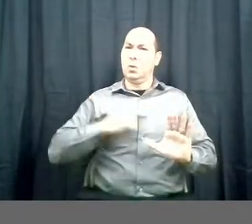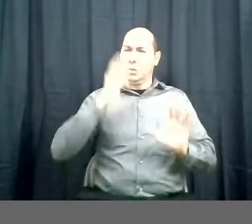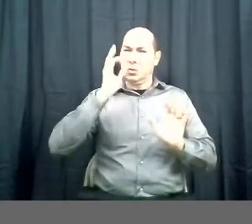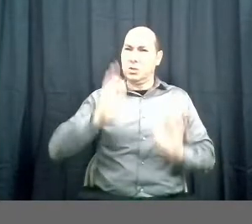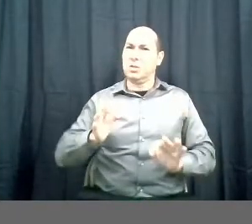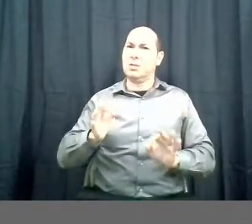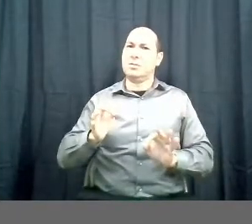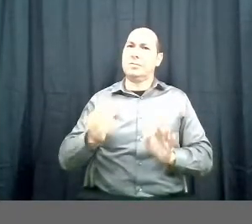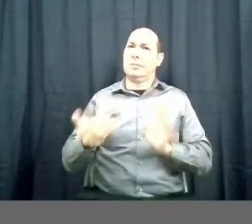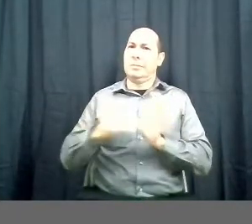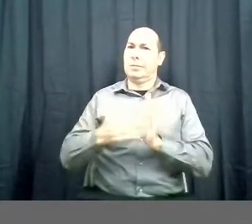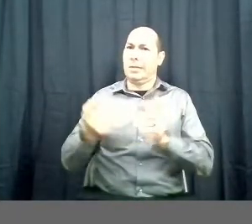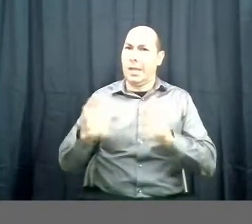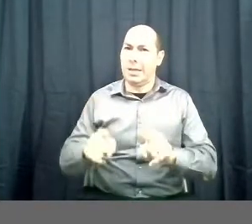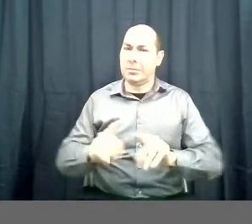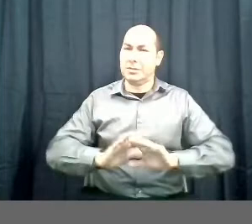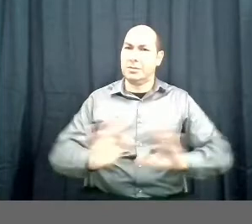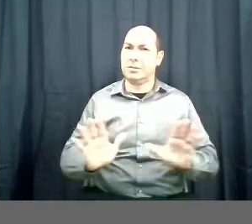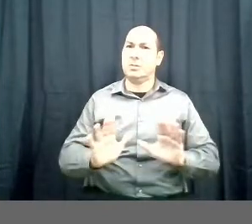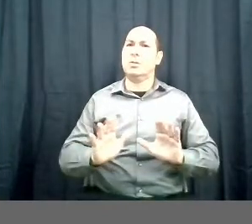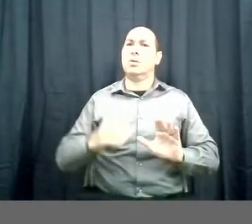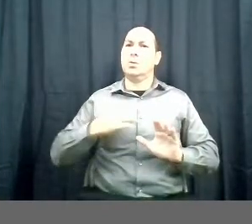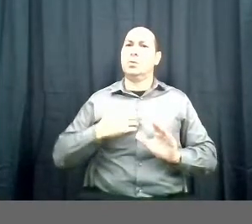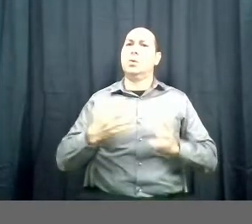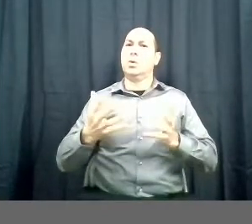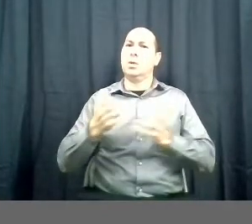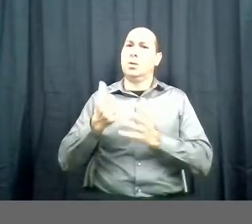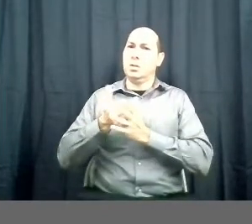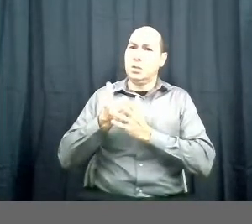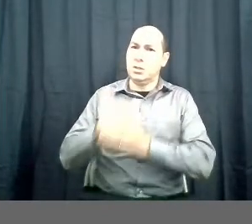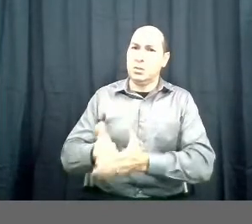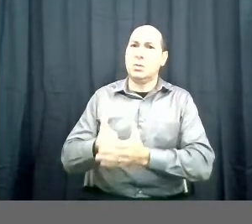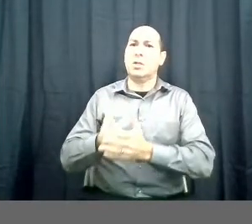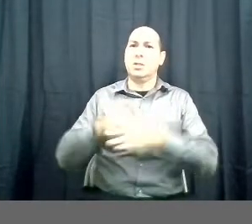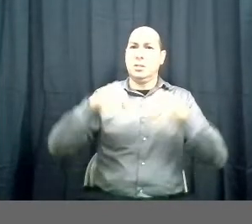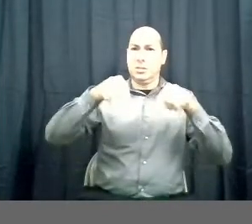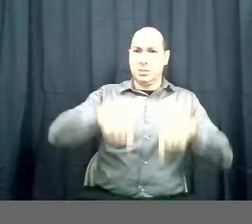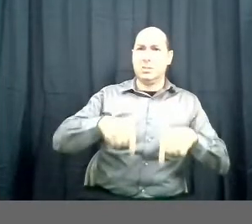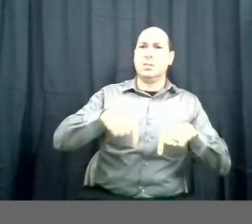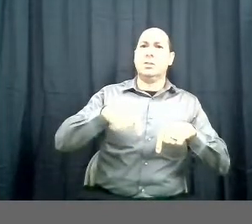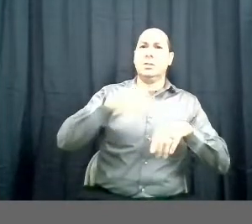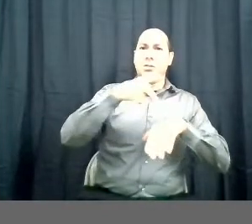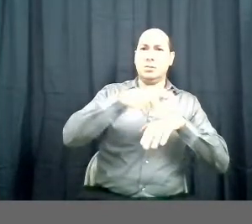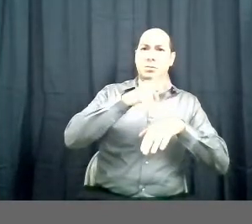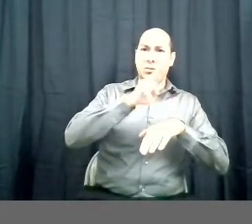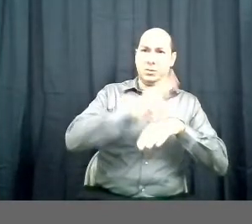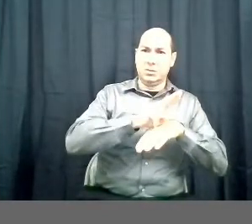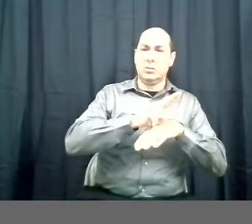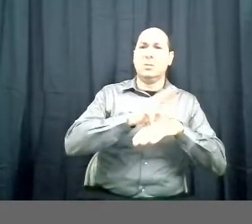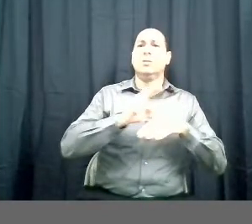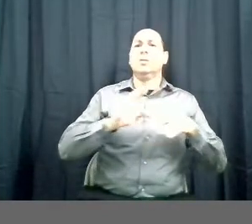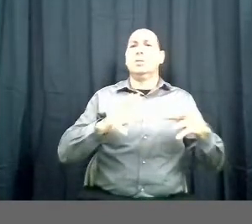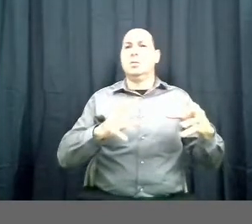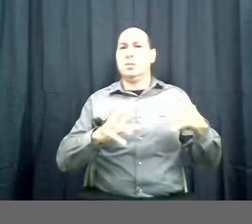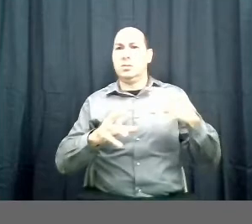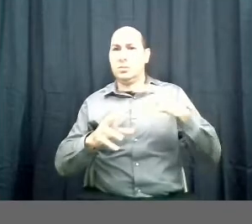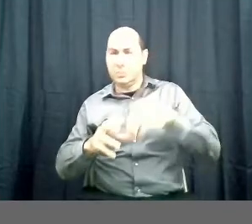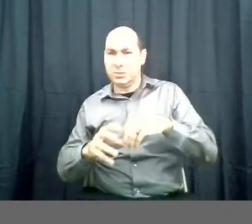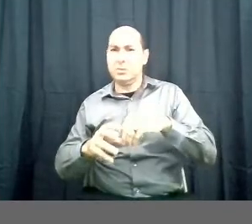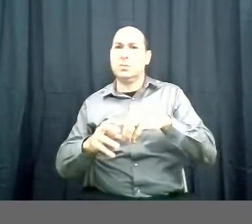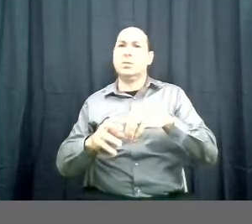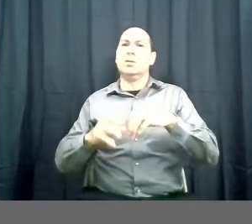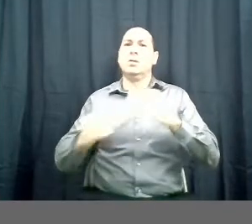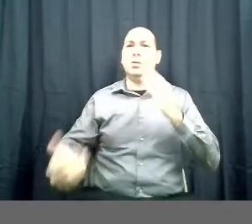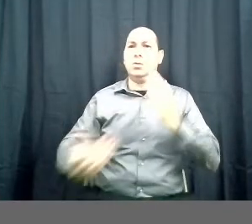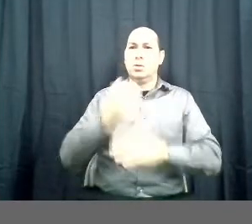I want to do whatever I can to make sure that the Commonwealth is included as well, and the new governor, because I think